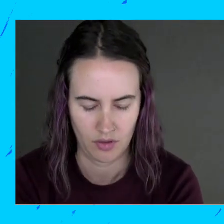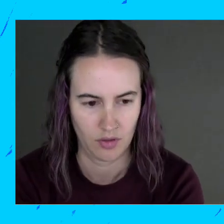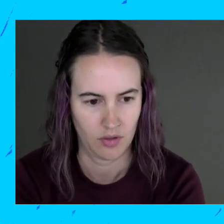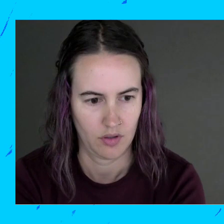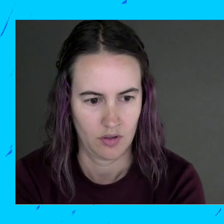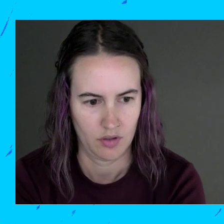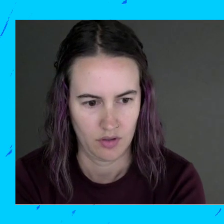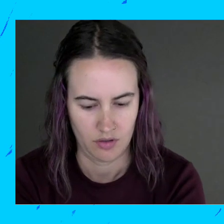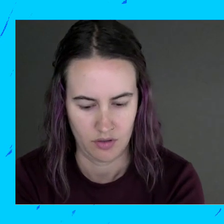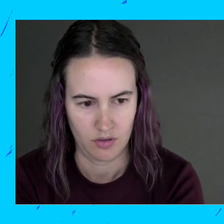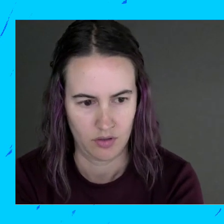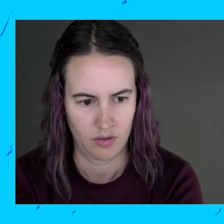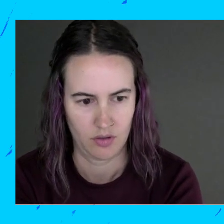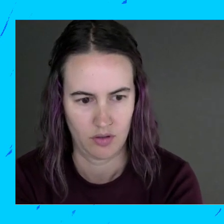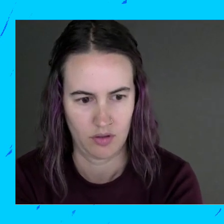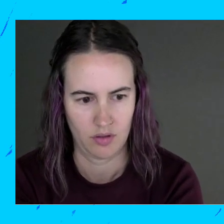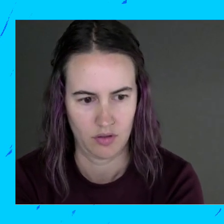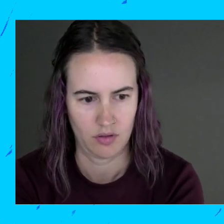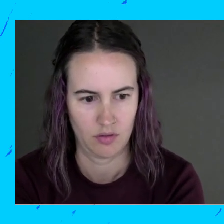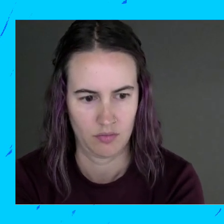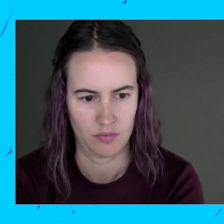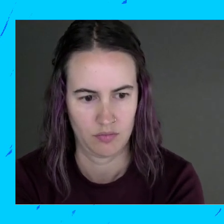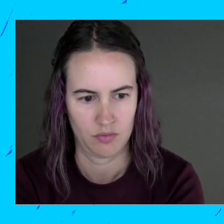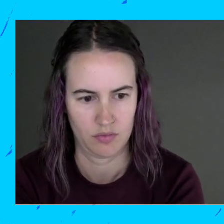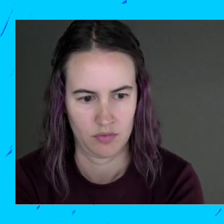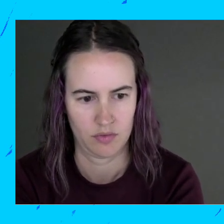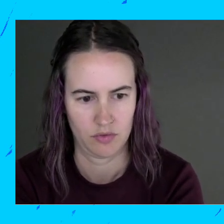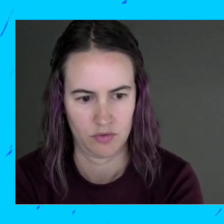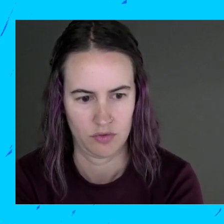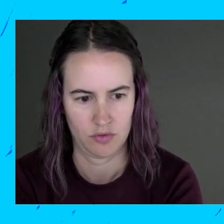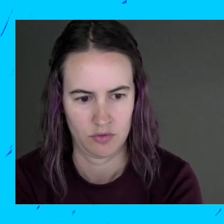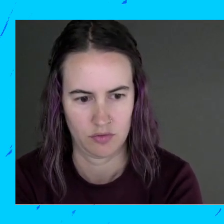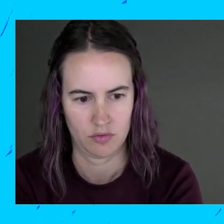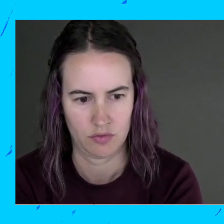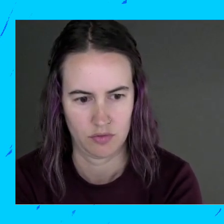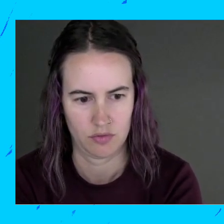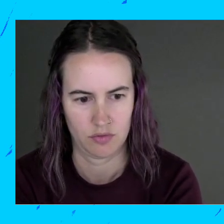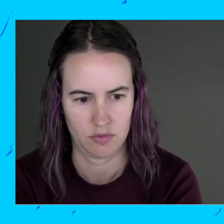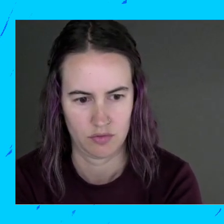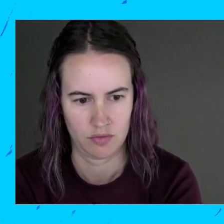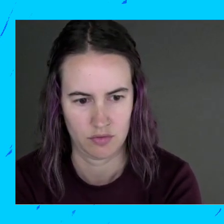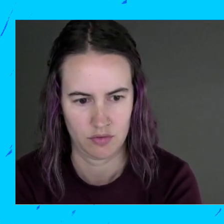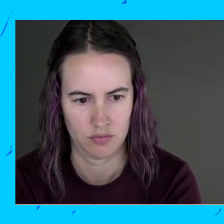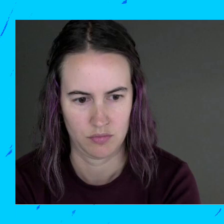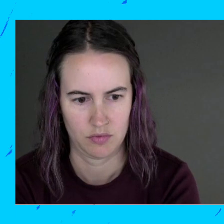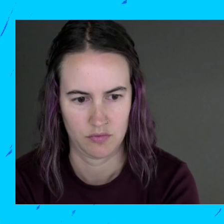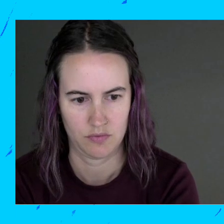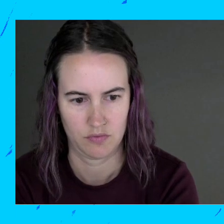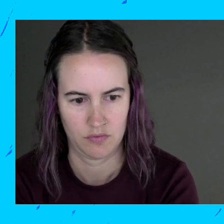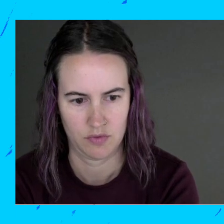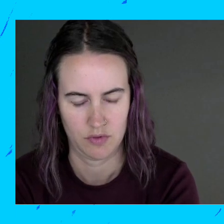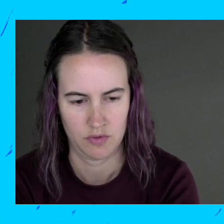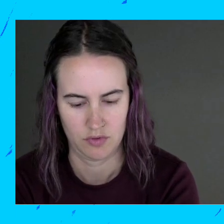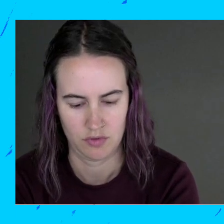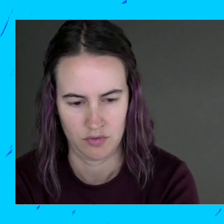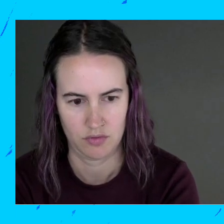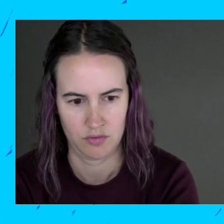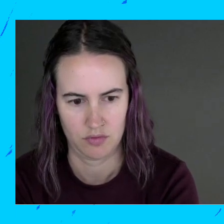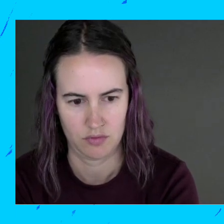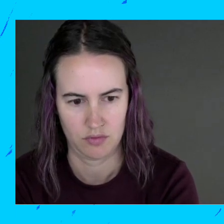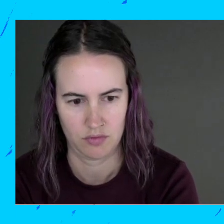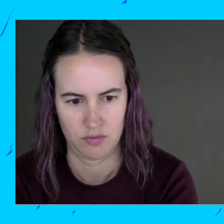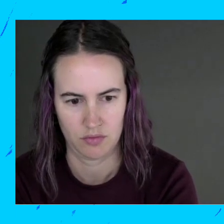so their health and well-being is much better. What is my experience? In 2017, when I was General Director of